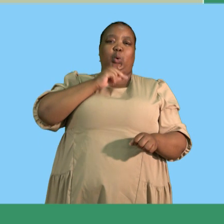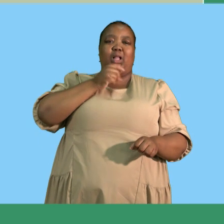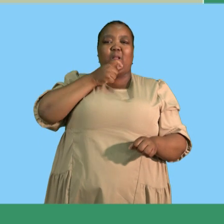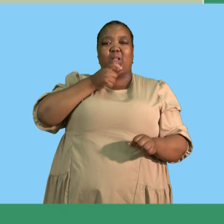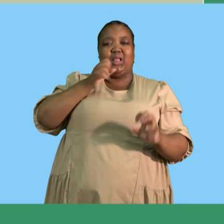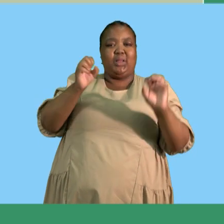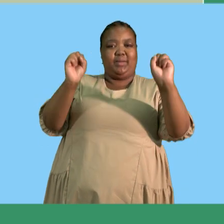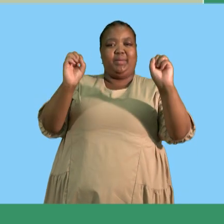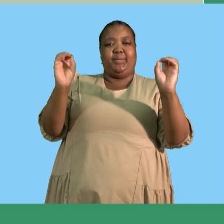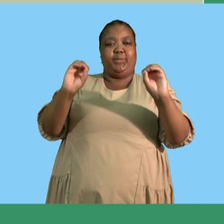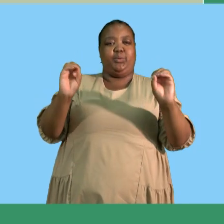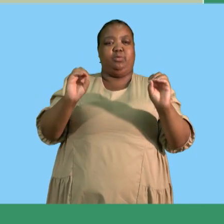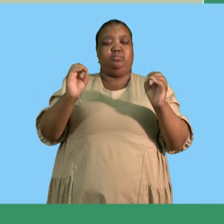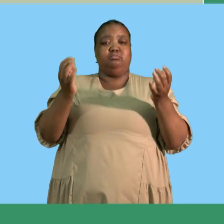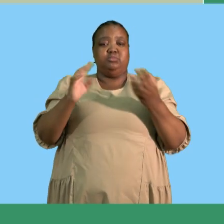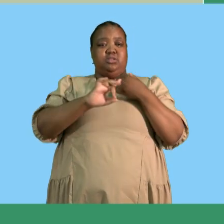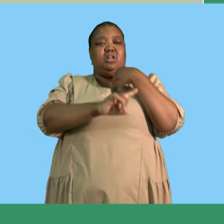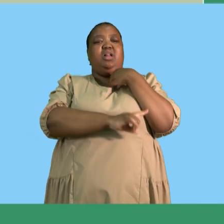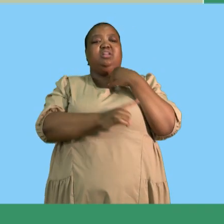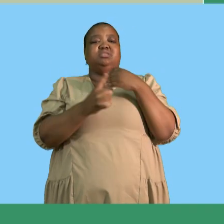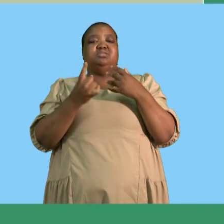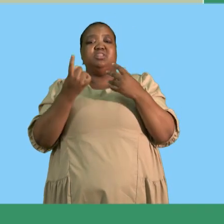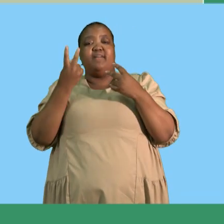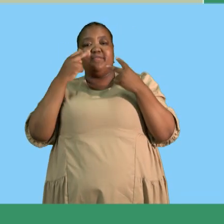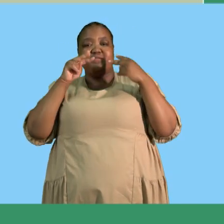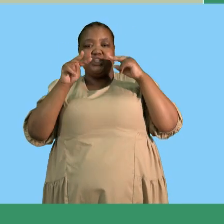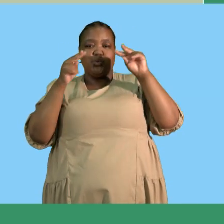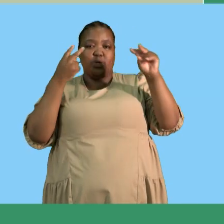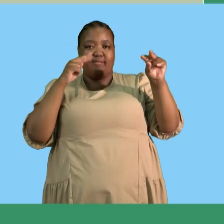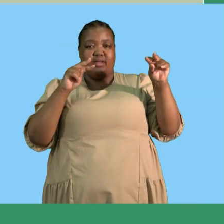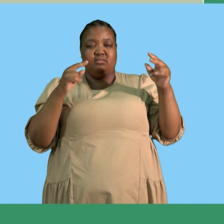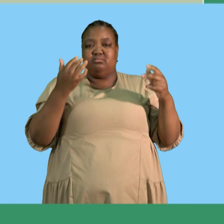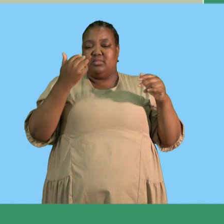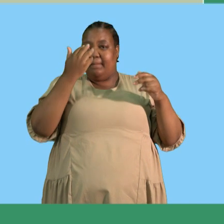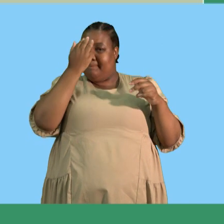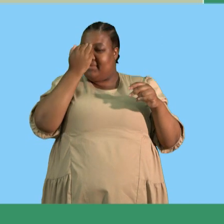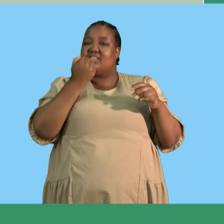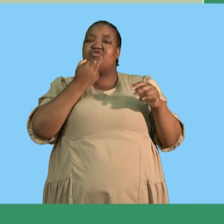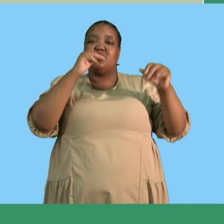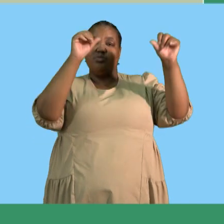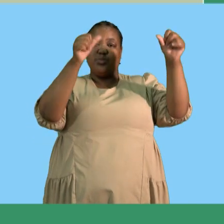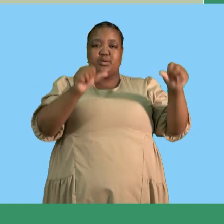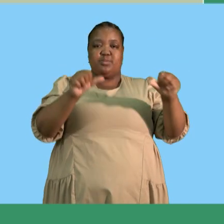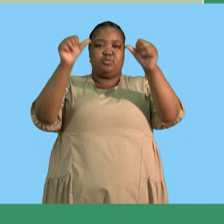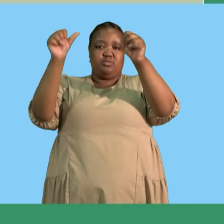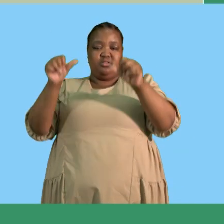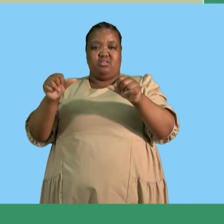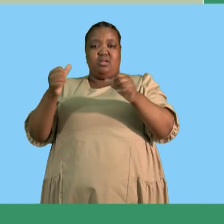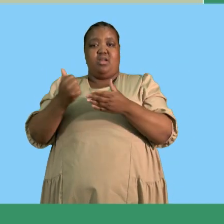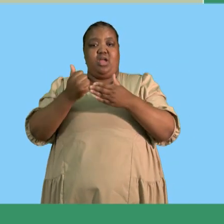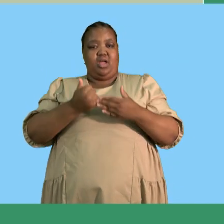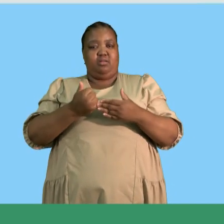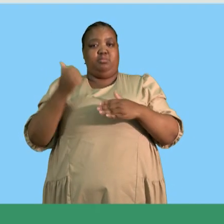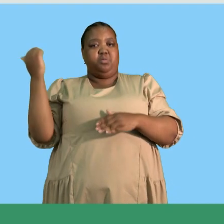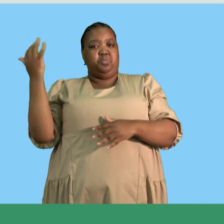words. Lastly, we have a visual aid, which is a chart or pictures or images that help to enhance a